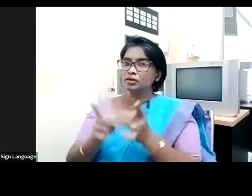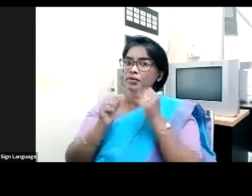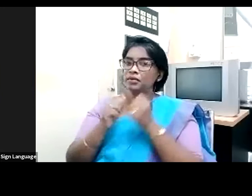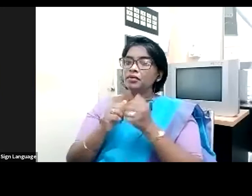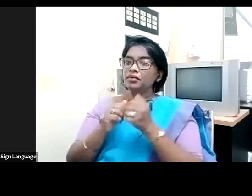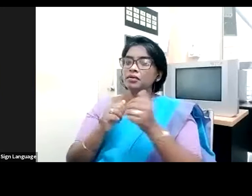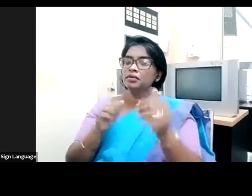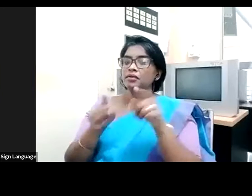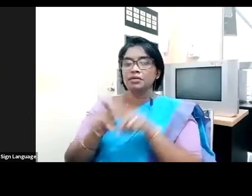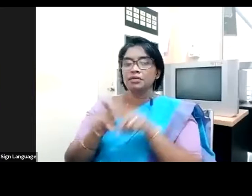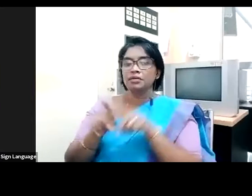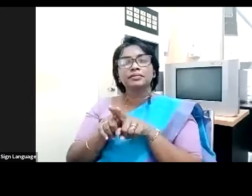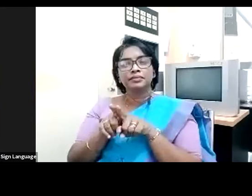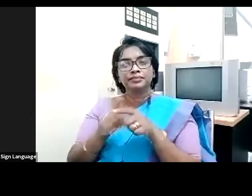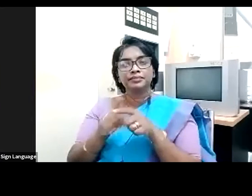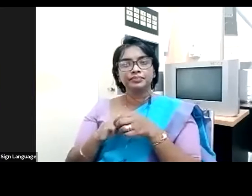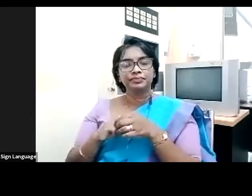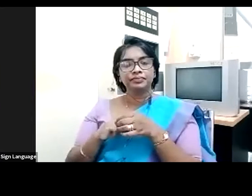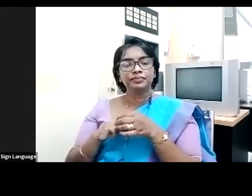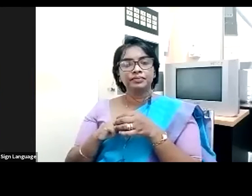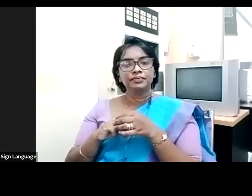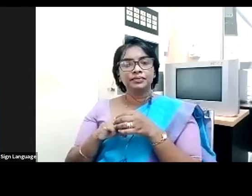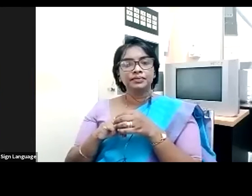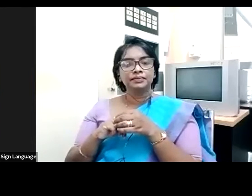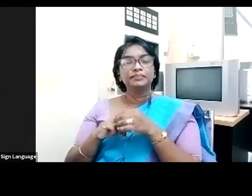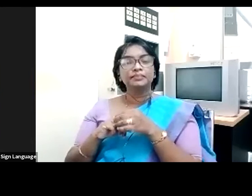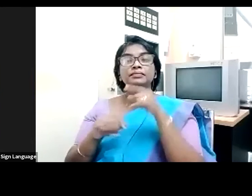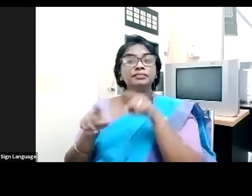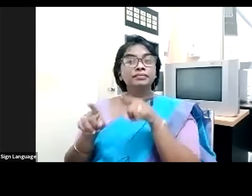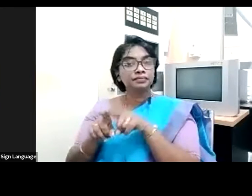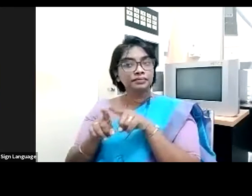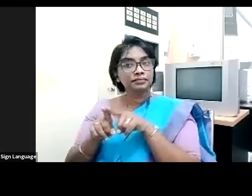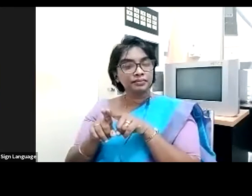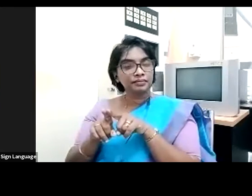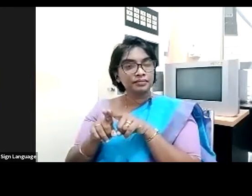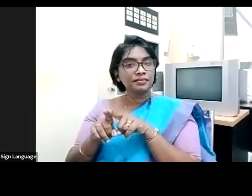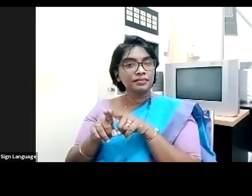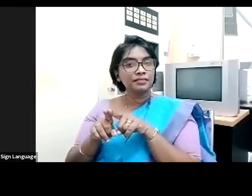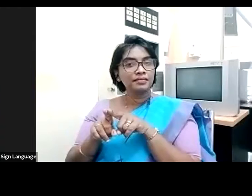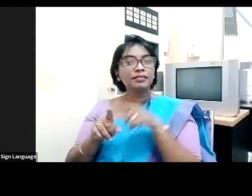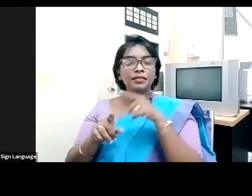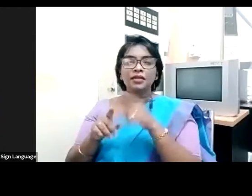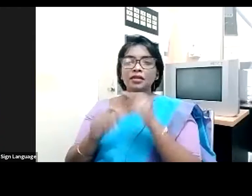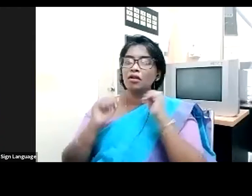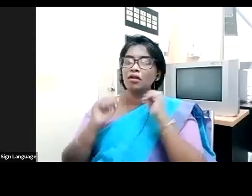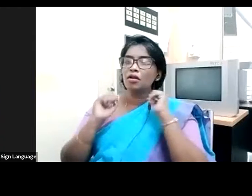you work together in terms of influencing towards that outcome, collaboration becomes really key.